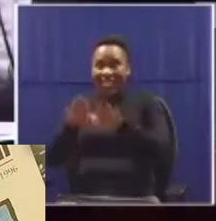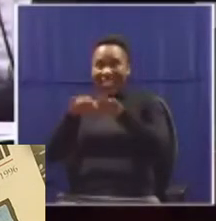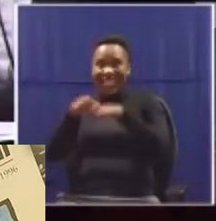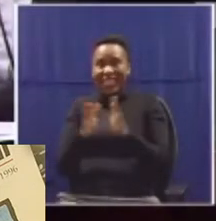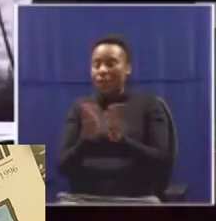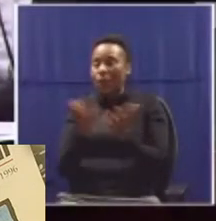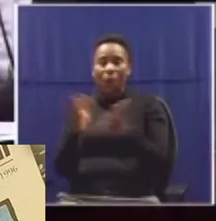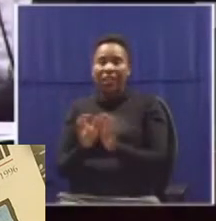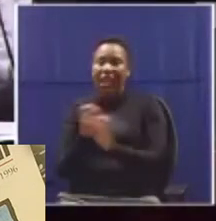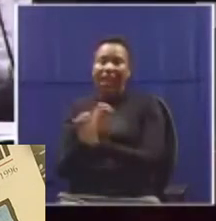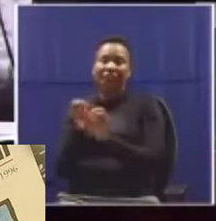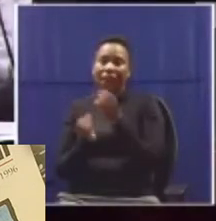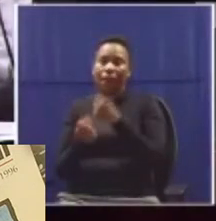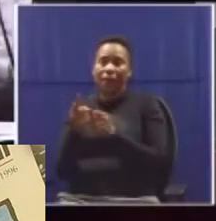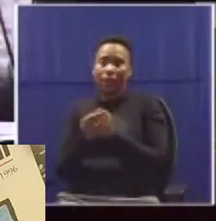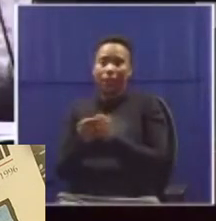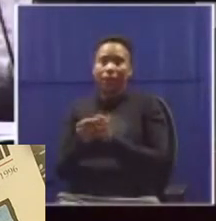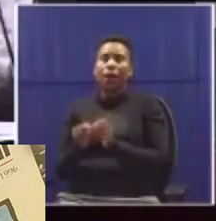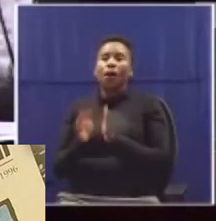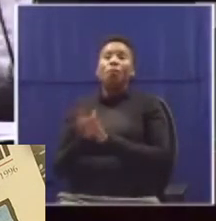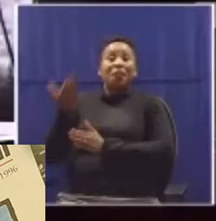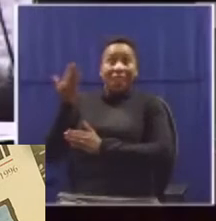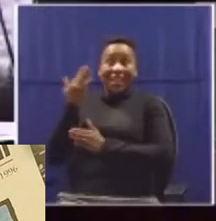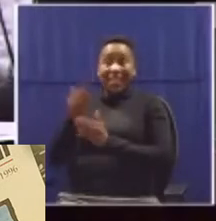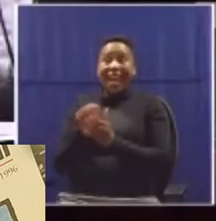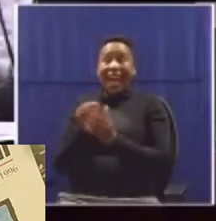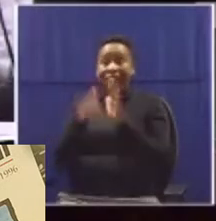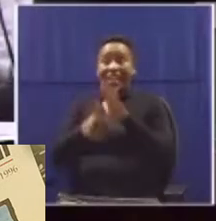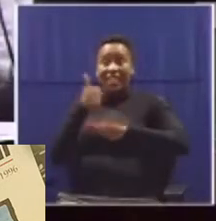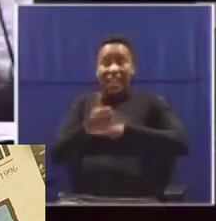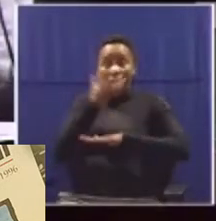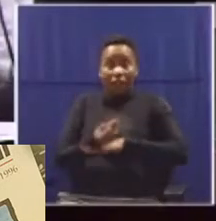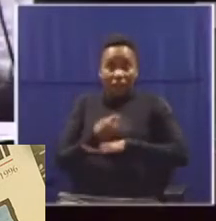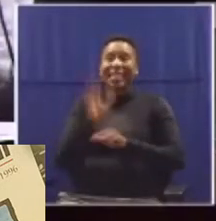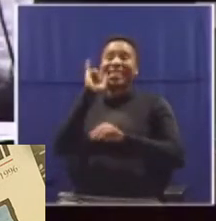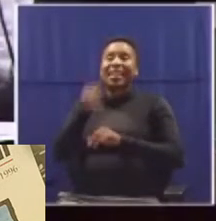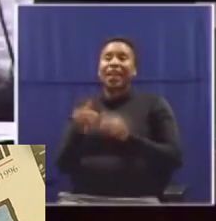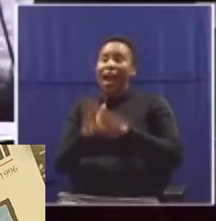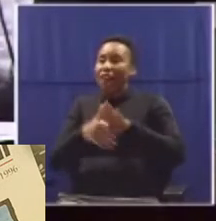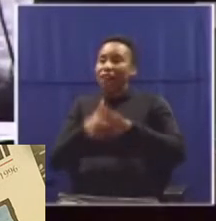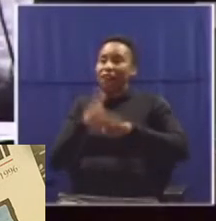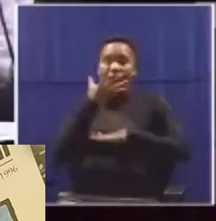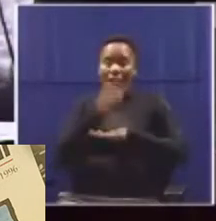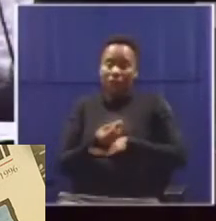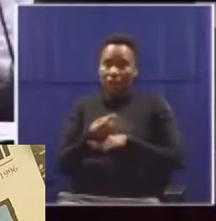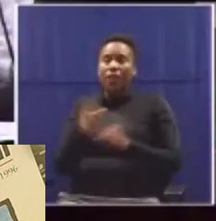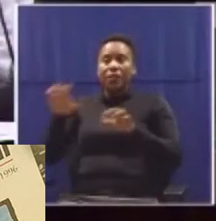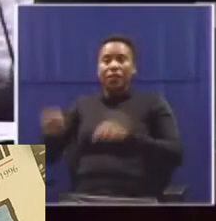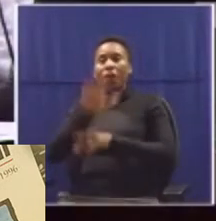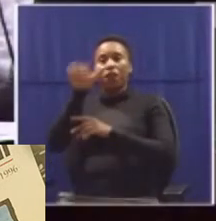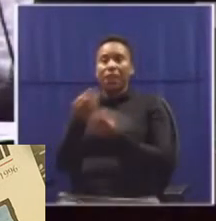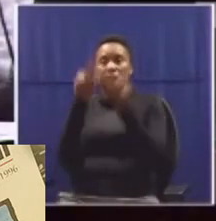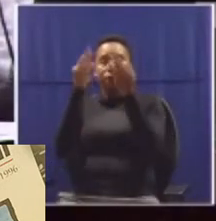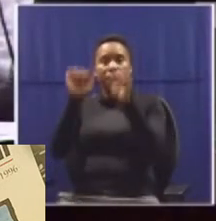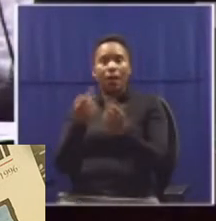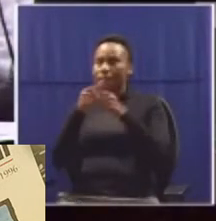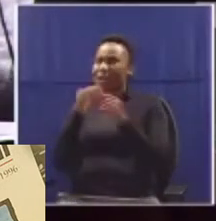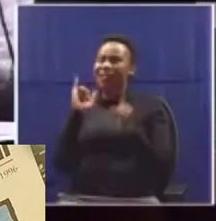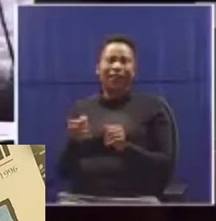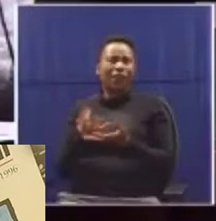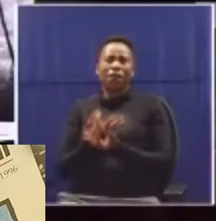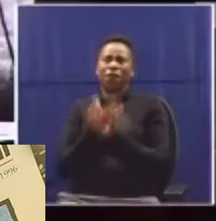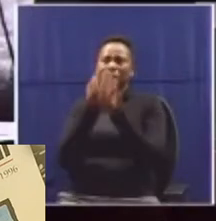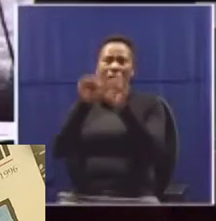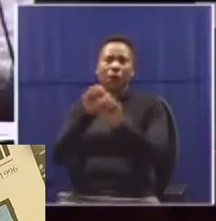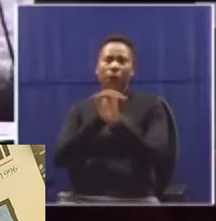the previously disadvantaged the presently disadvantaged South Africans are free yet not free millions of our people live